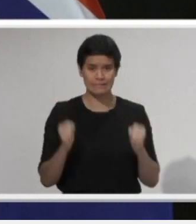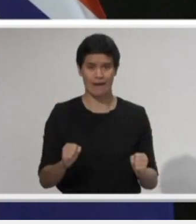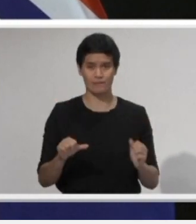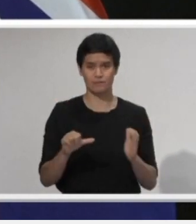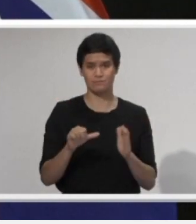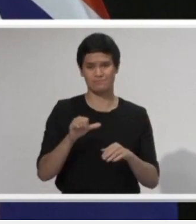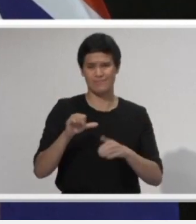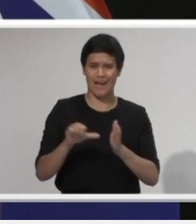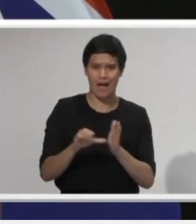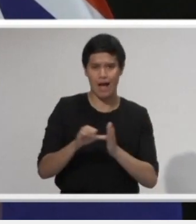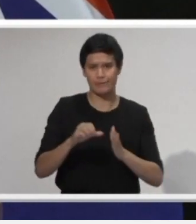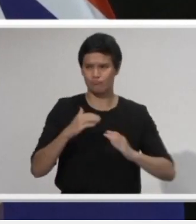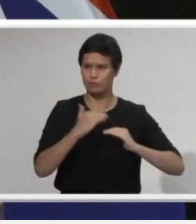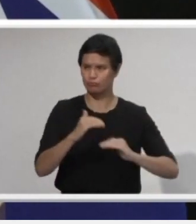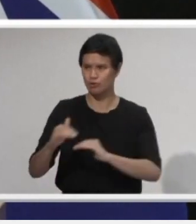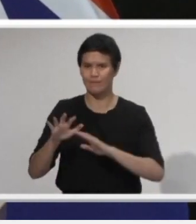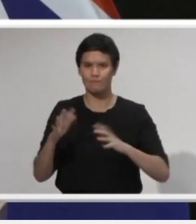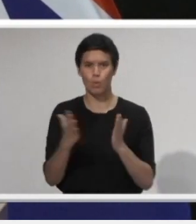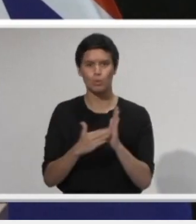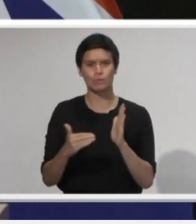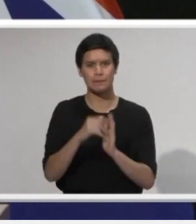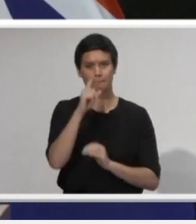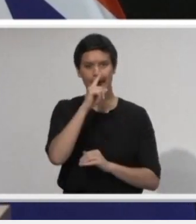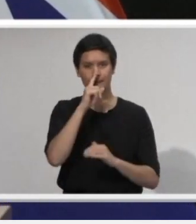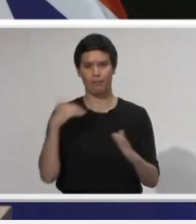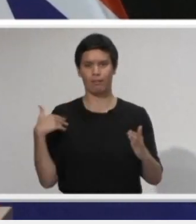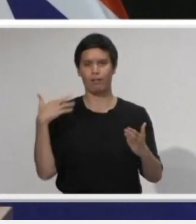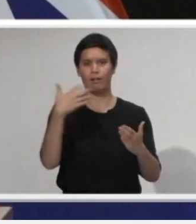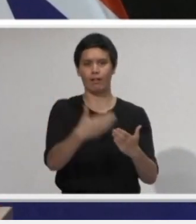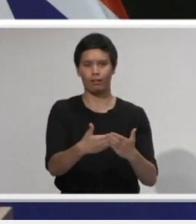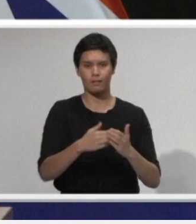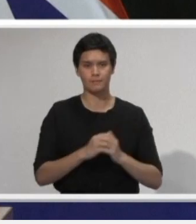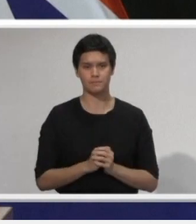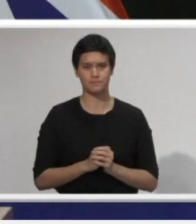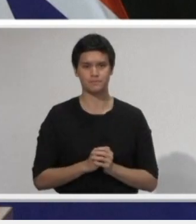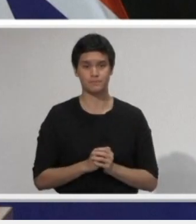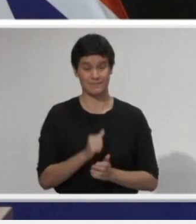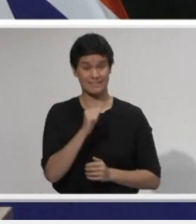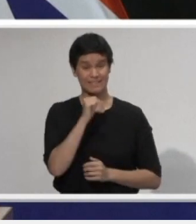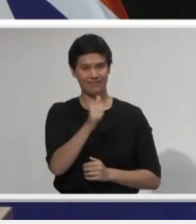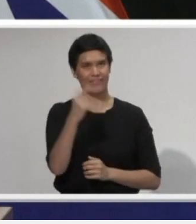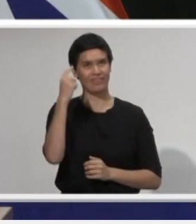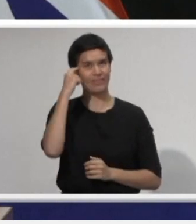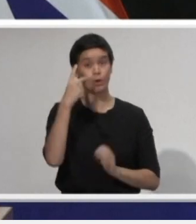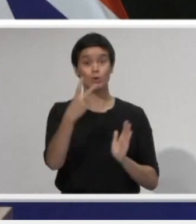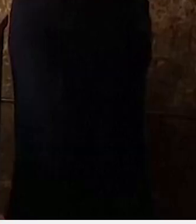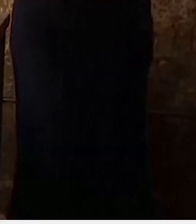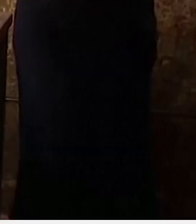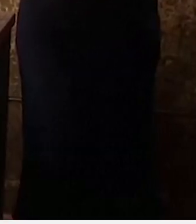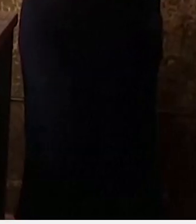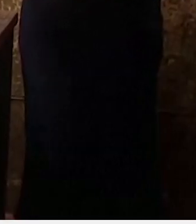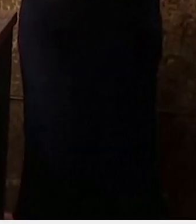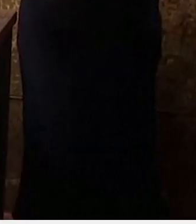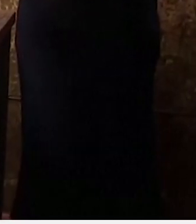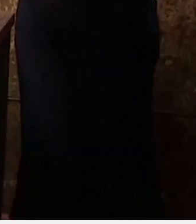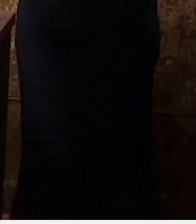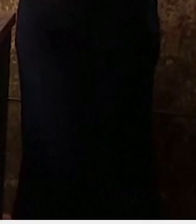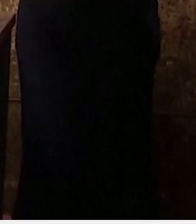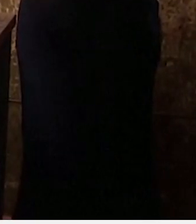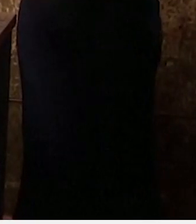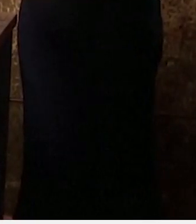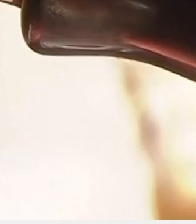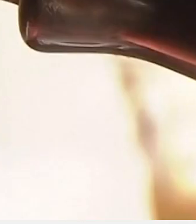says her country has won the battle against widespread coronavirus infections as some